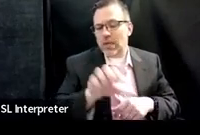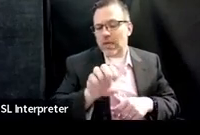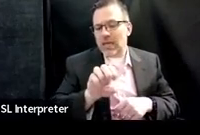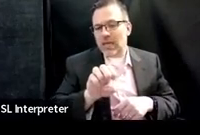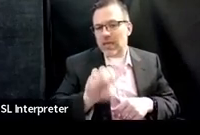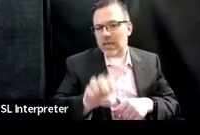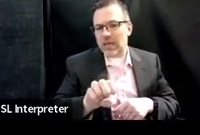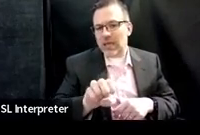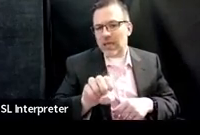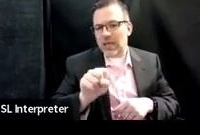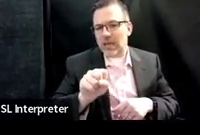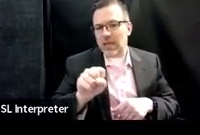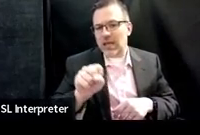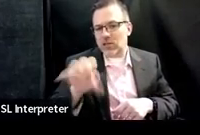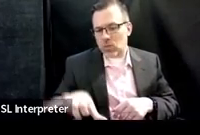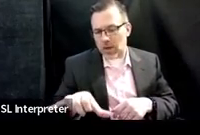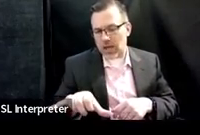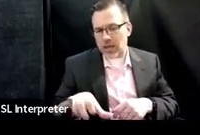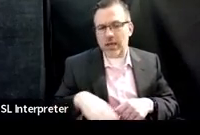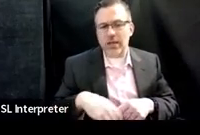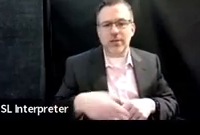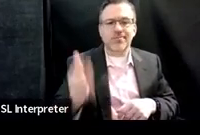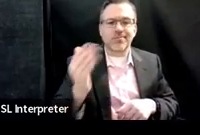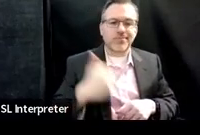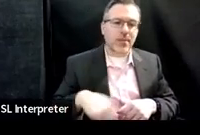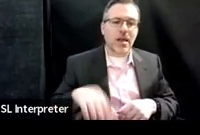they're having their least restrictive environment,